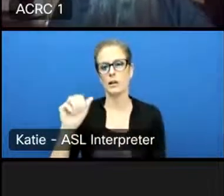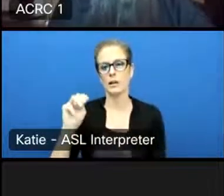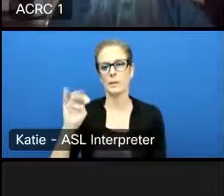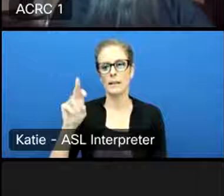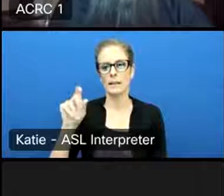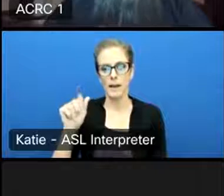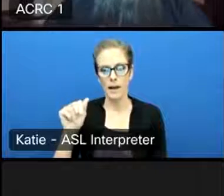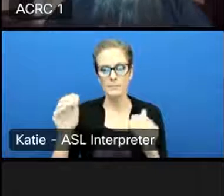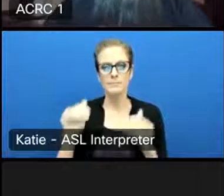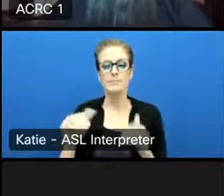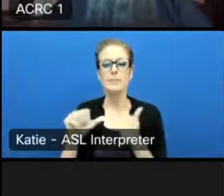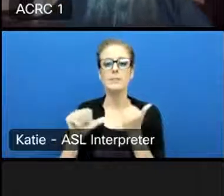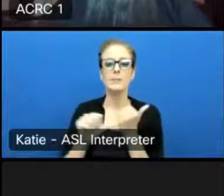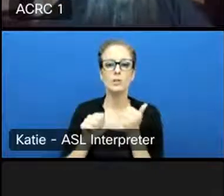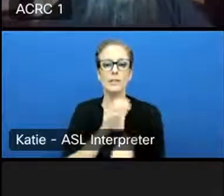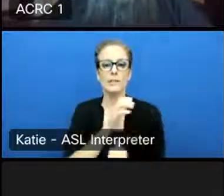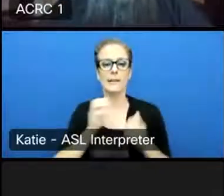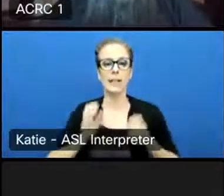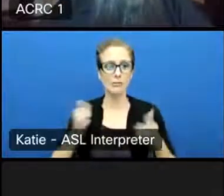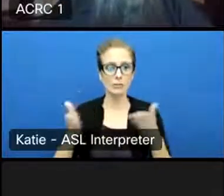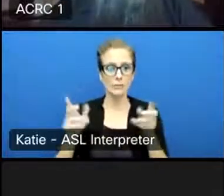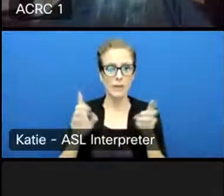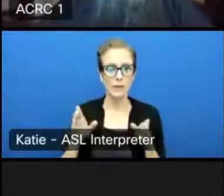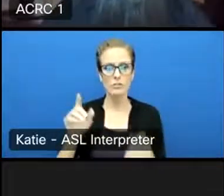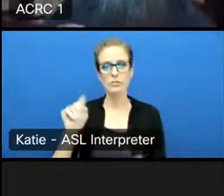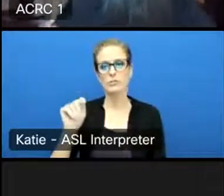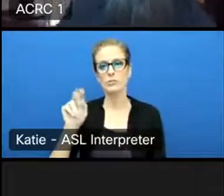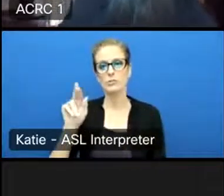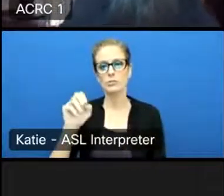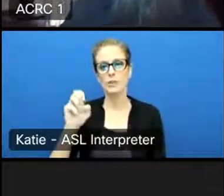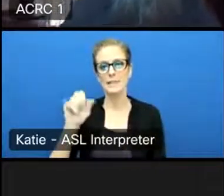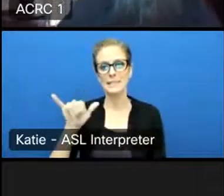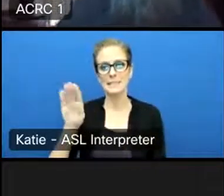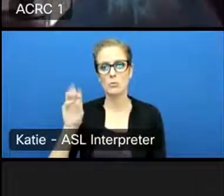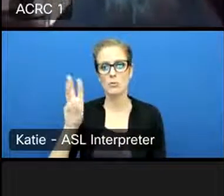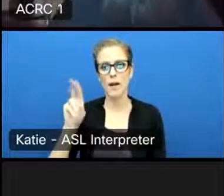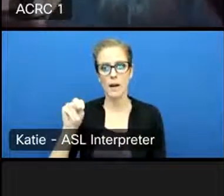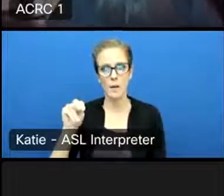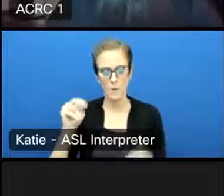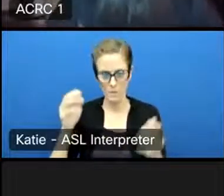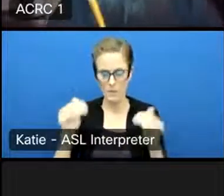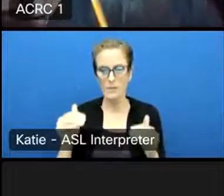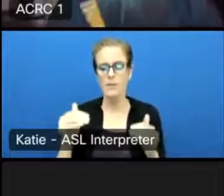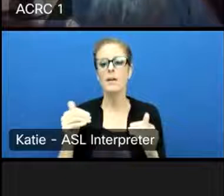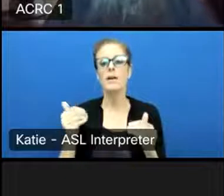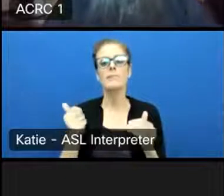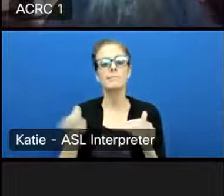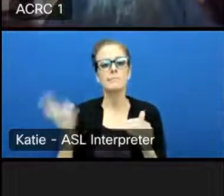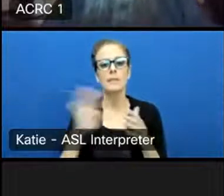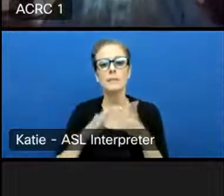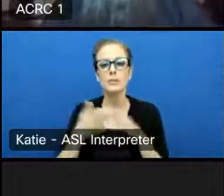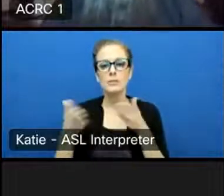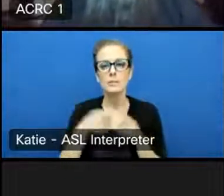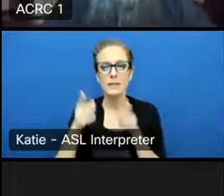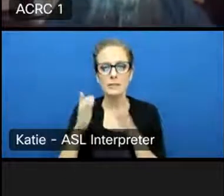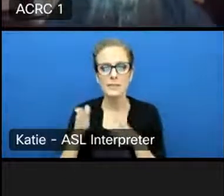Camelia. And our Associate Client Services Director, Tracy Brown, is on here too. And we've got some community services specialists.